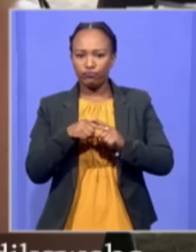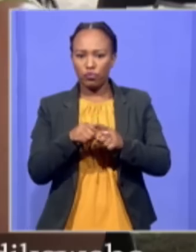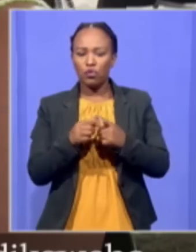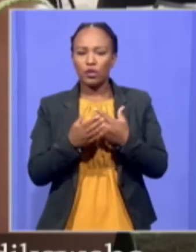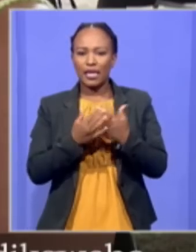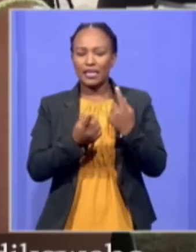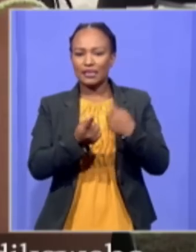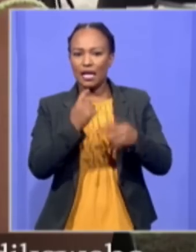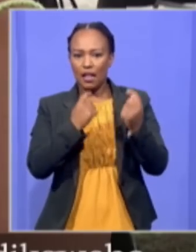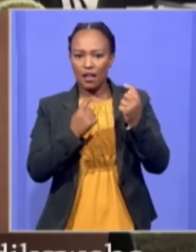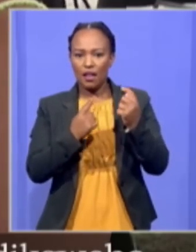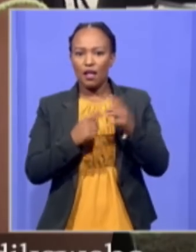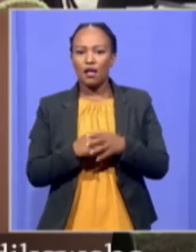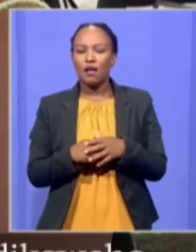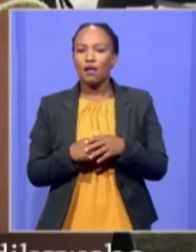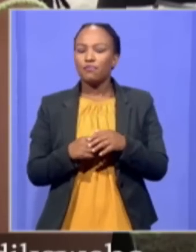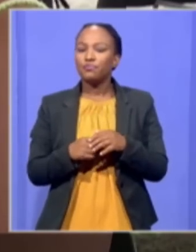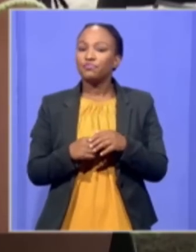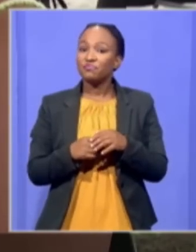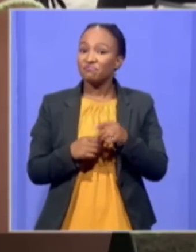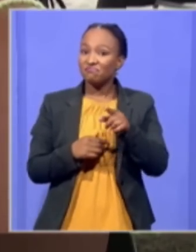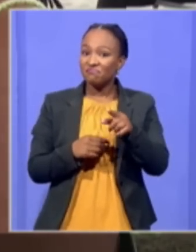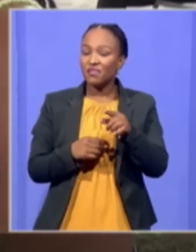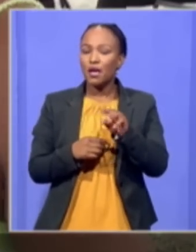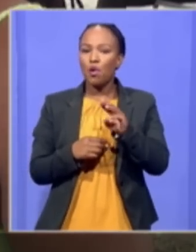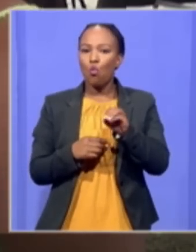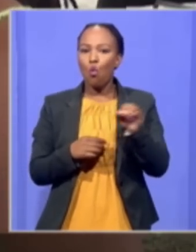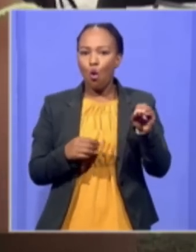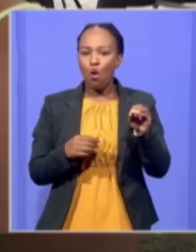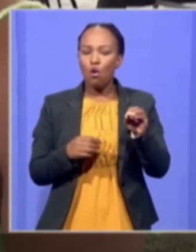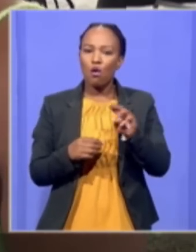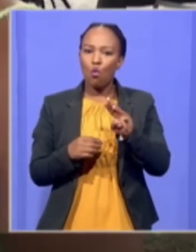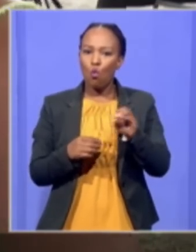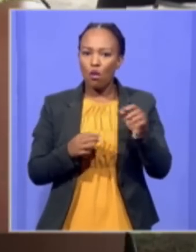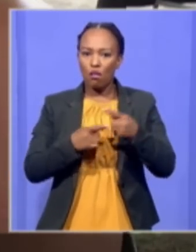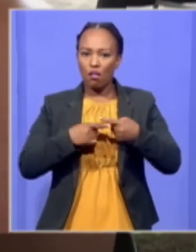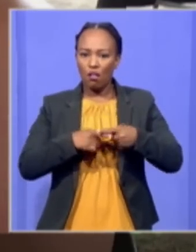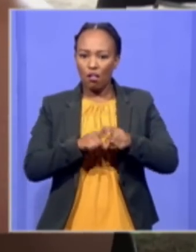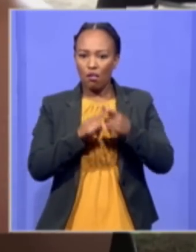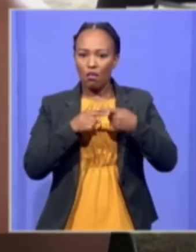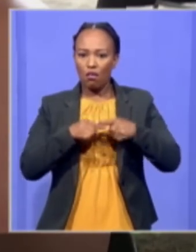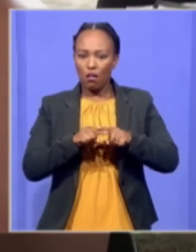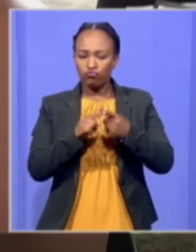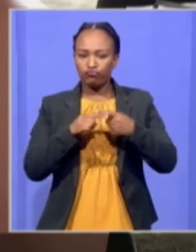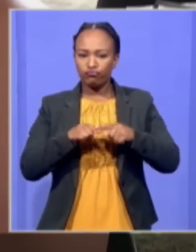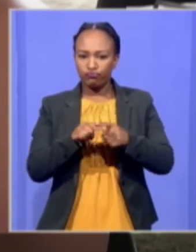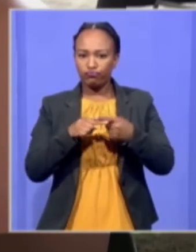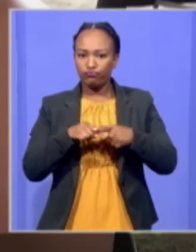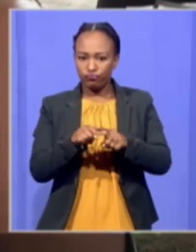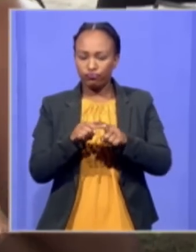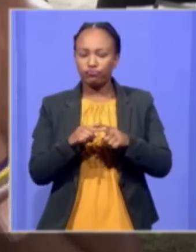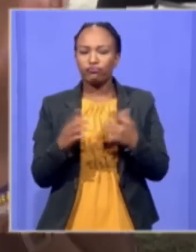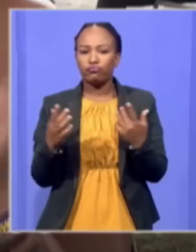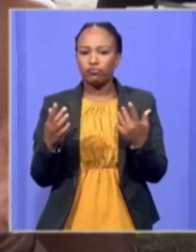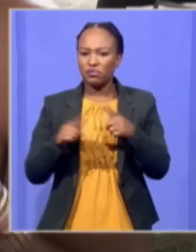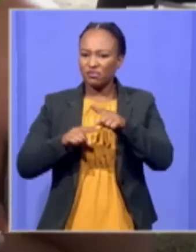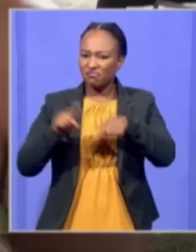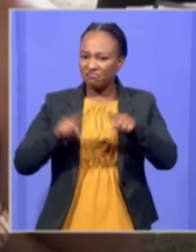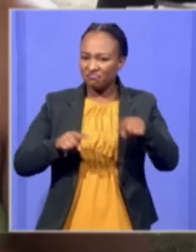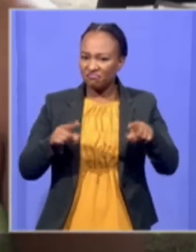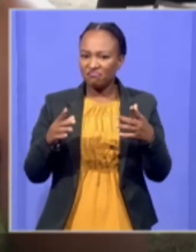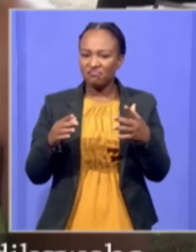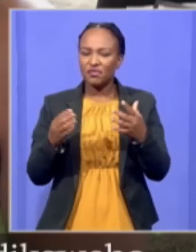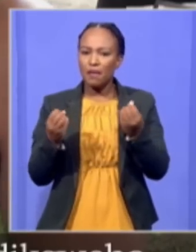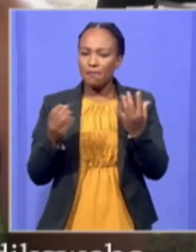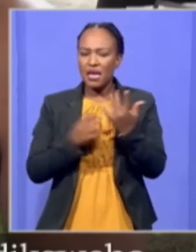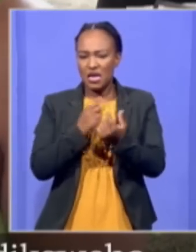gagwe. Ke a loga ka ulu and then ke ulu tse di different tse ke di dirisang ke na le dijara di